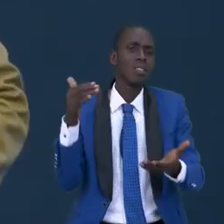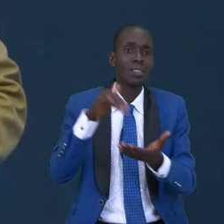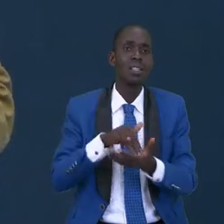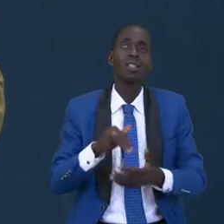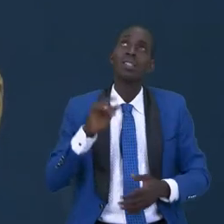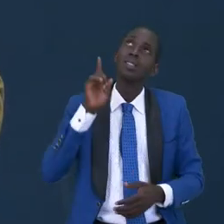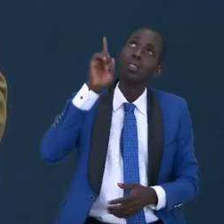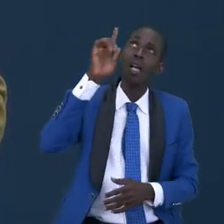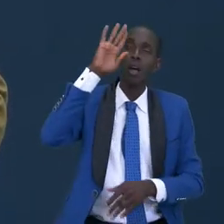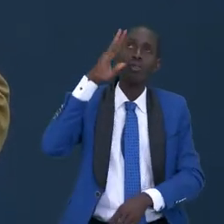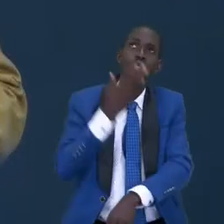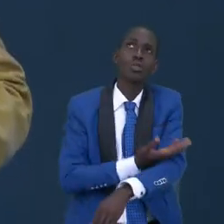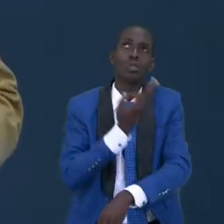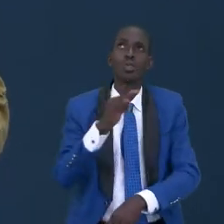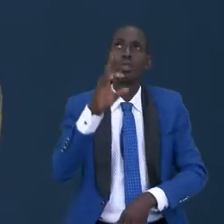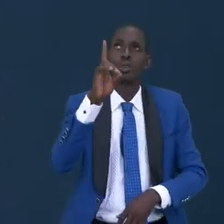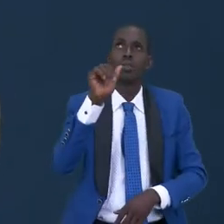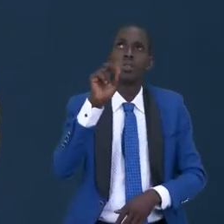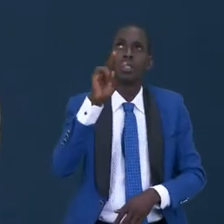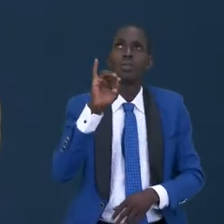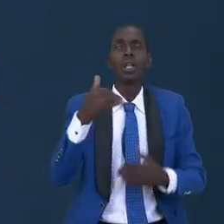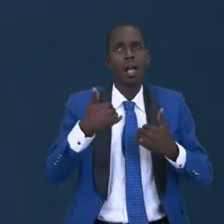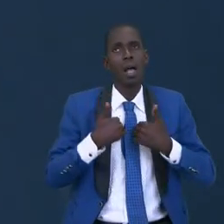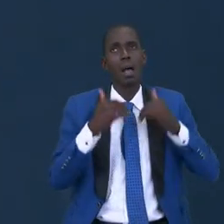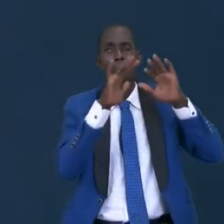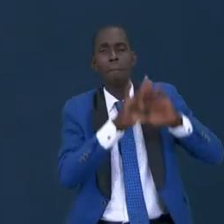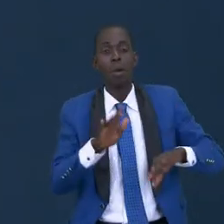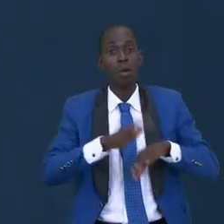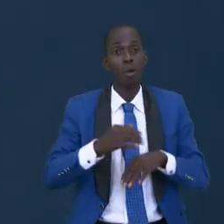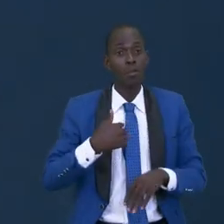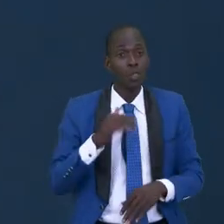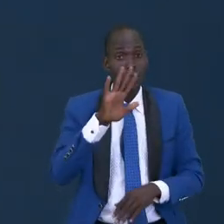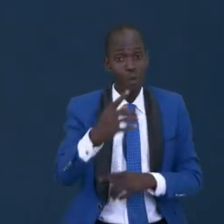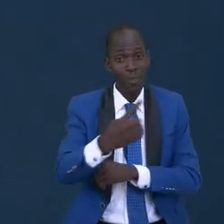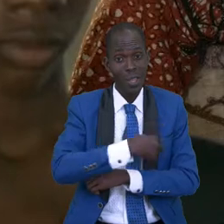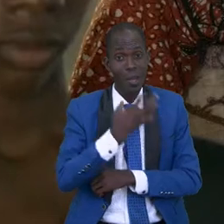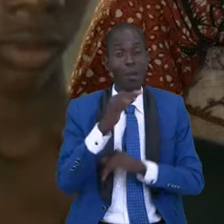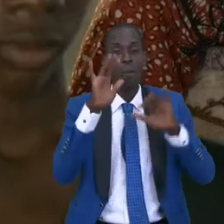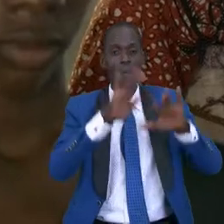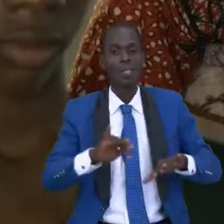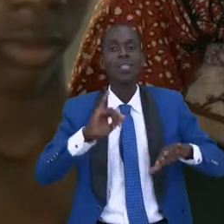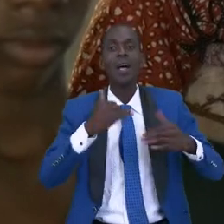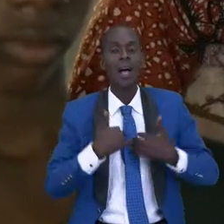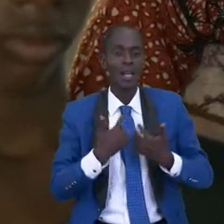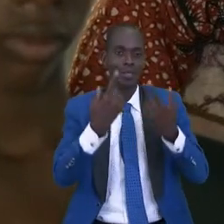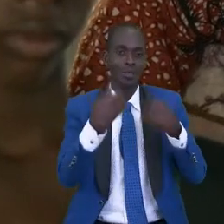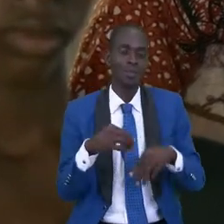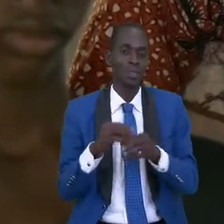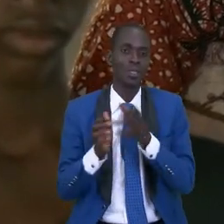of David, have mercy on me." Your day of mercy has come. In